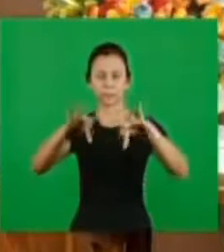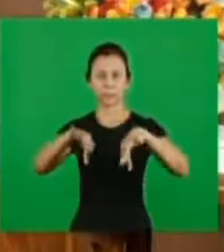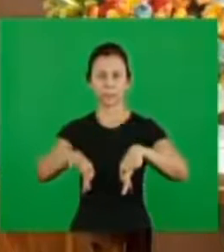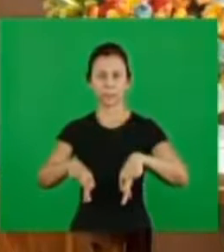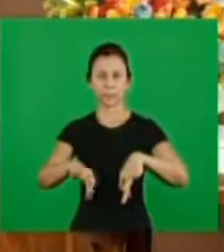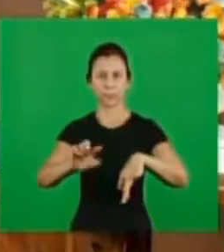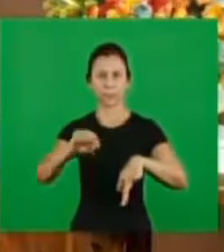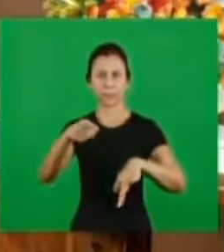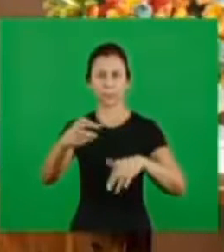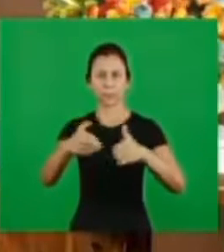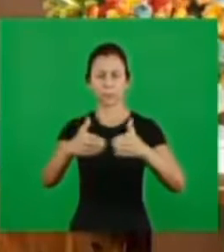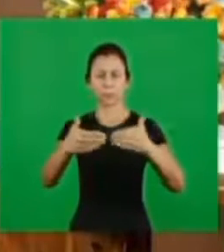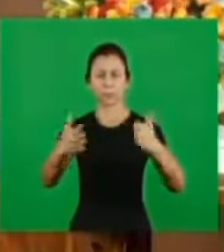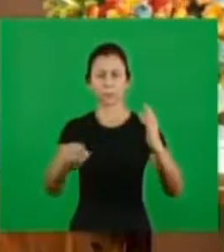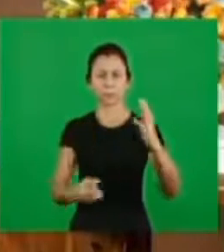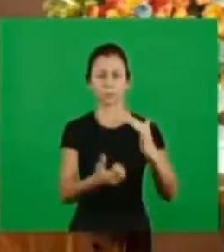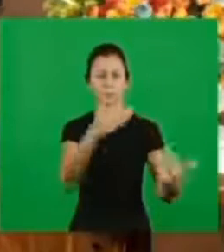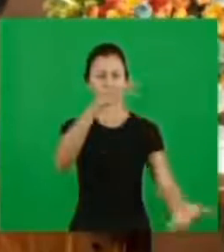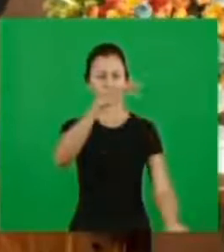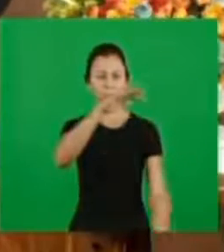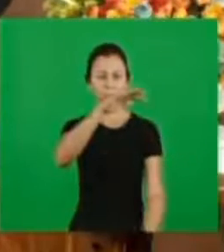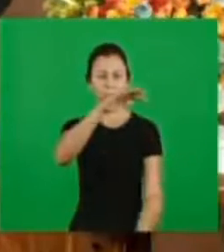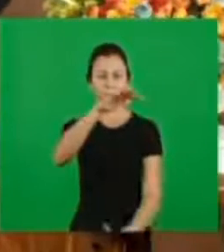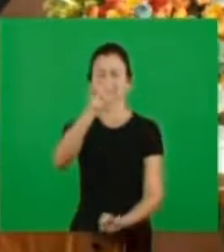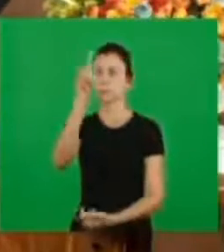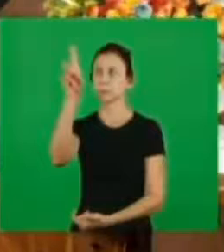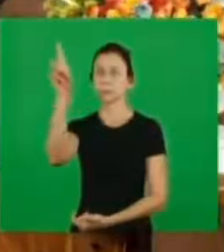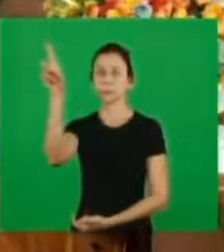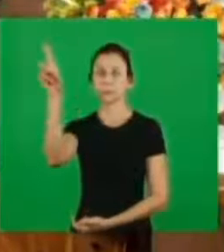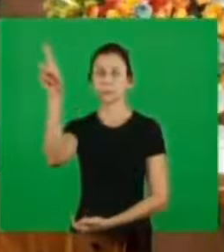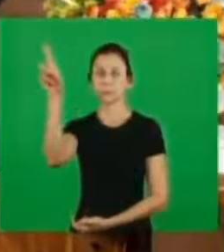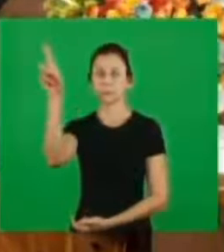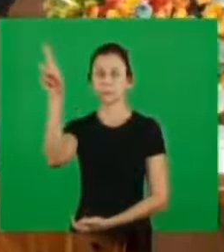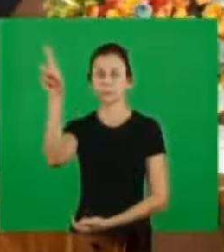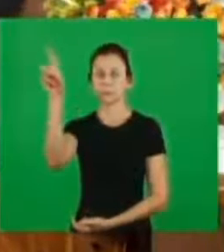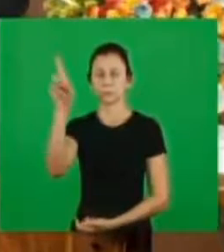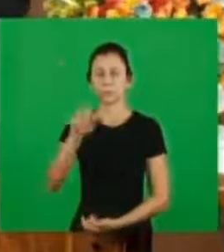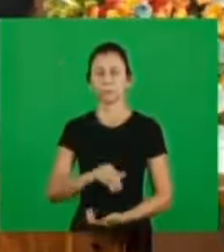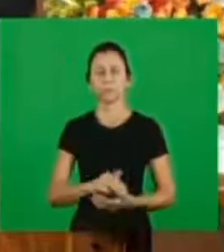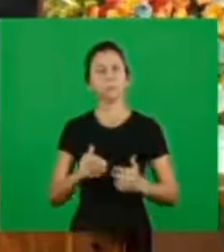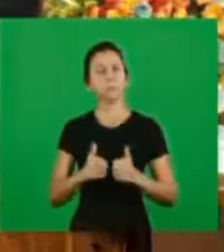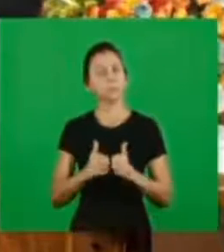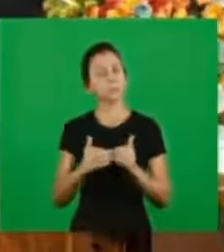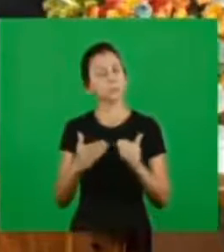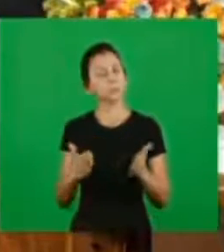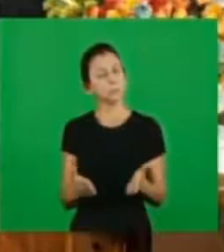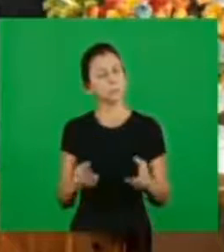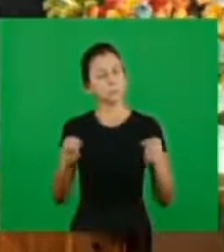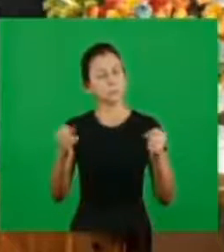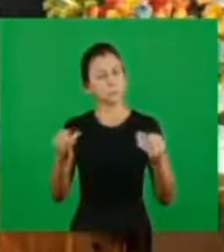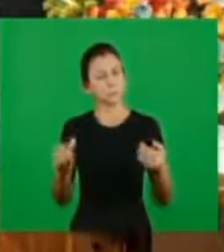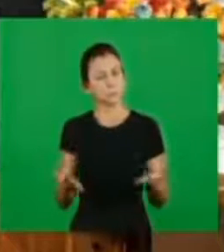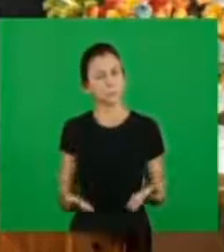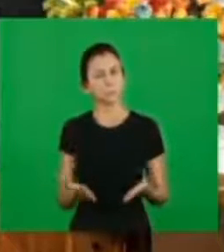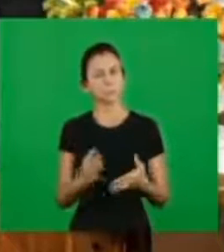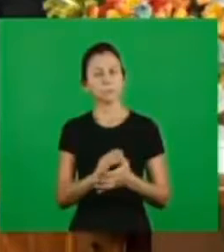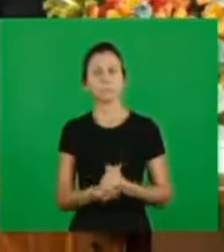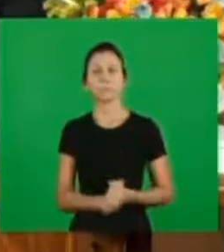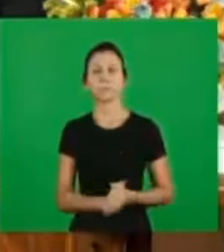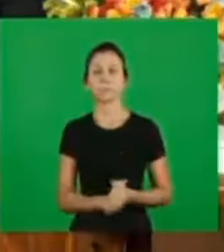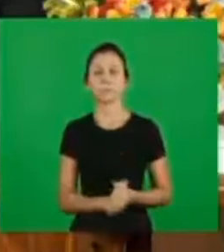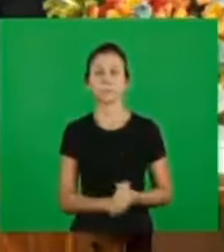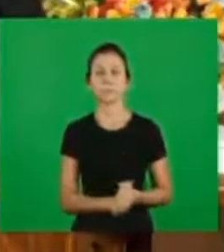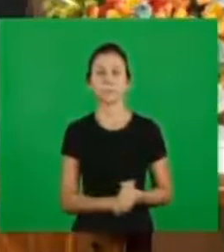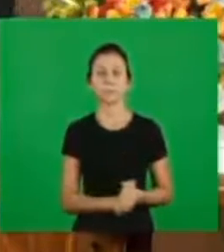it's regarding to the end, to the beginning of creation of God. And here it says, it begins speaking